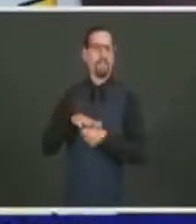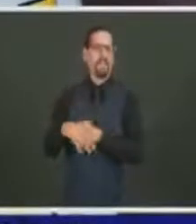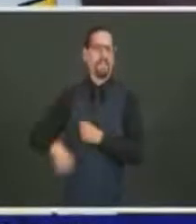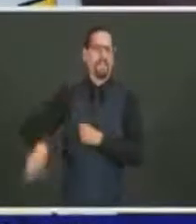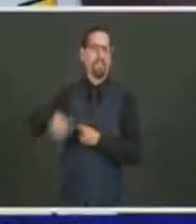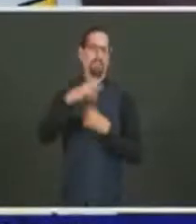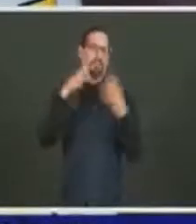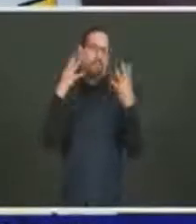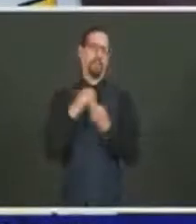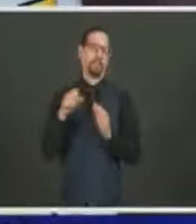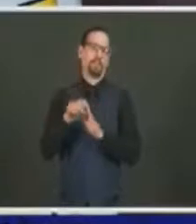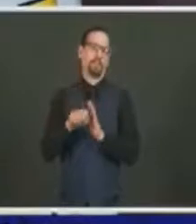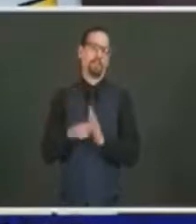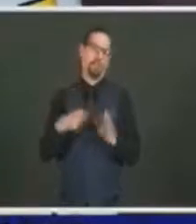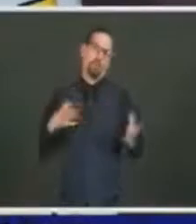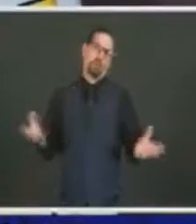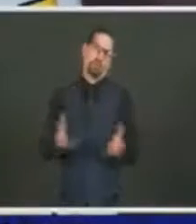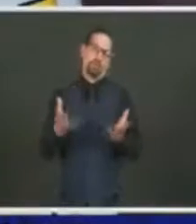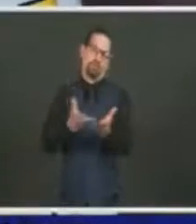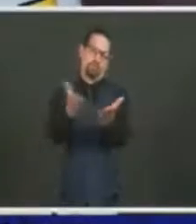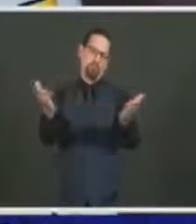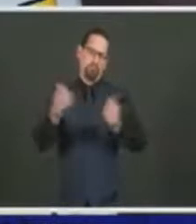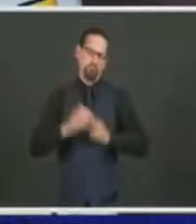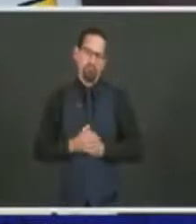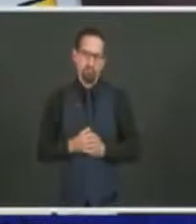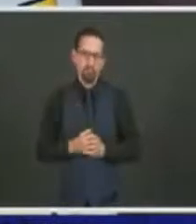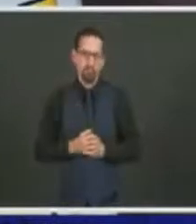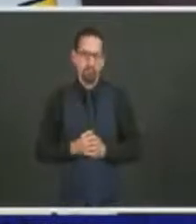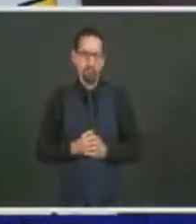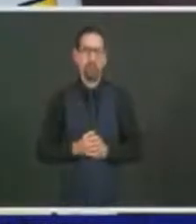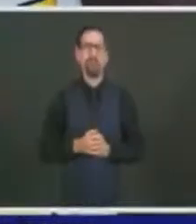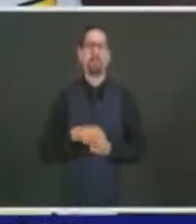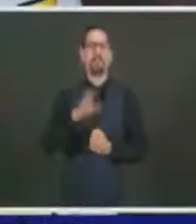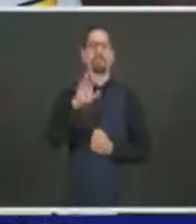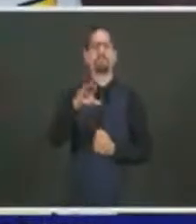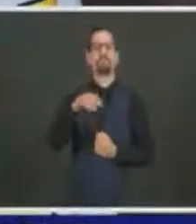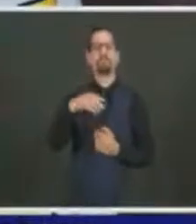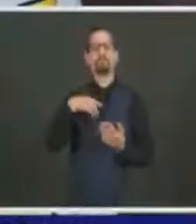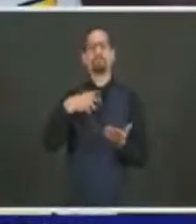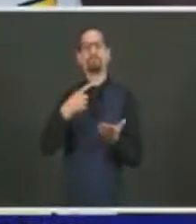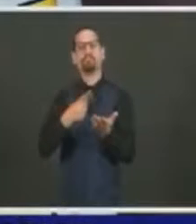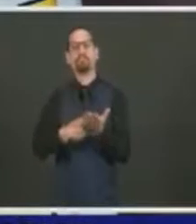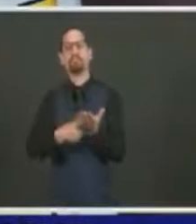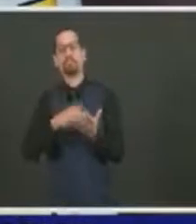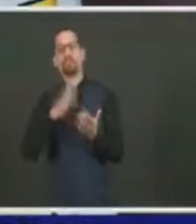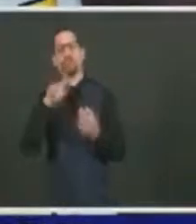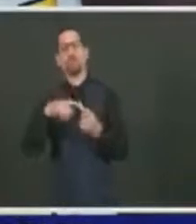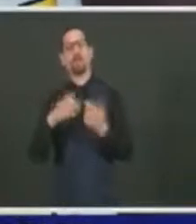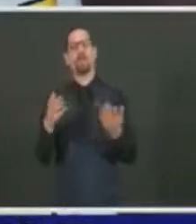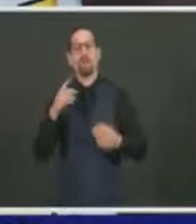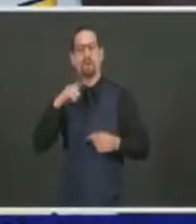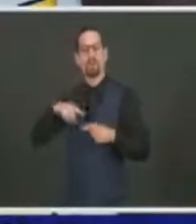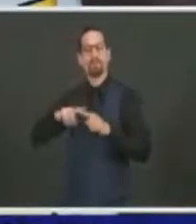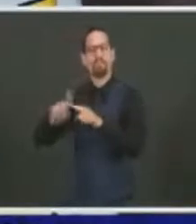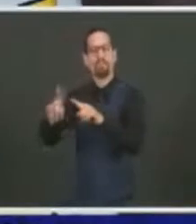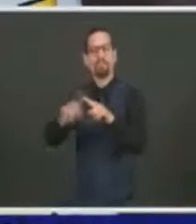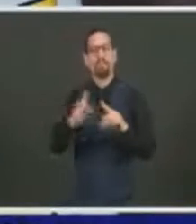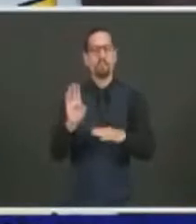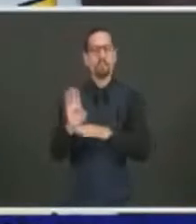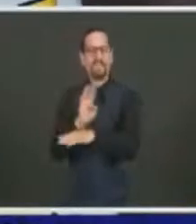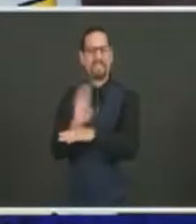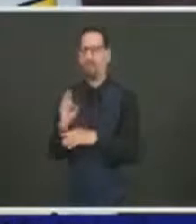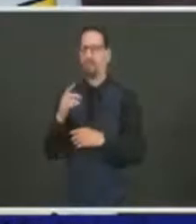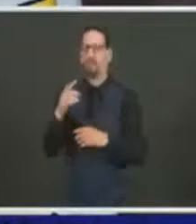Some of you are saying, I will say I've been overrun in the past few days, past